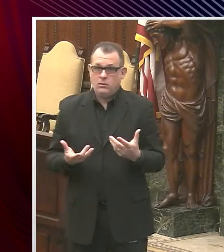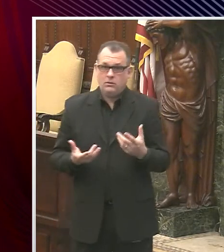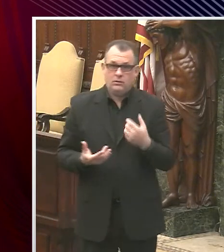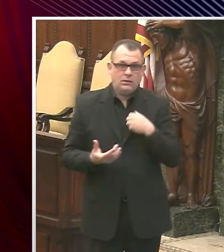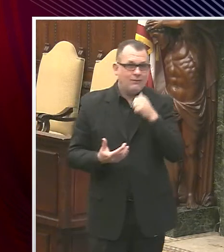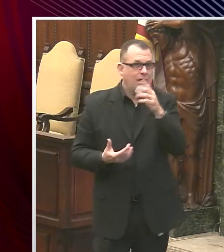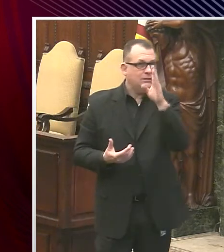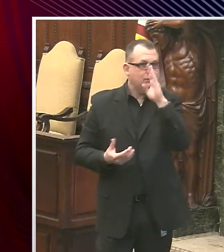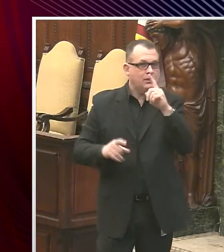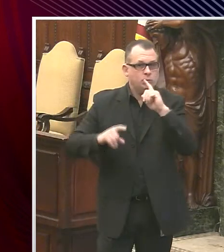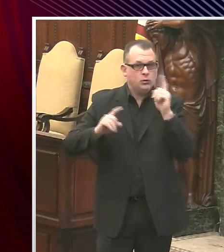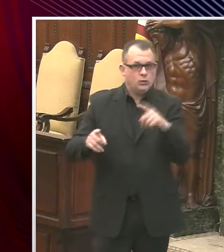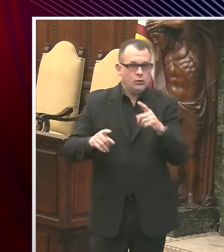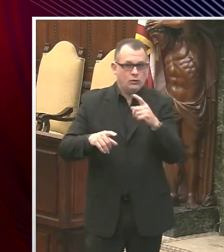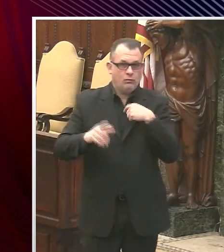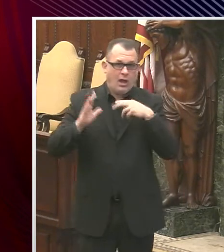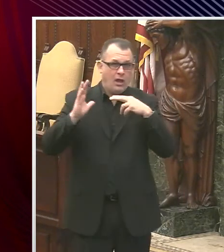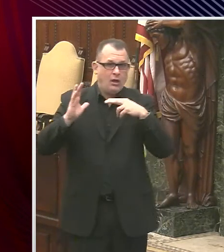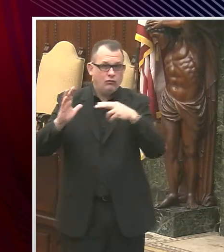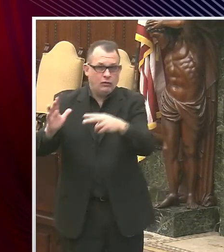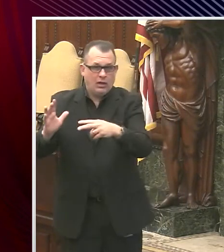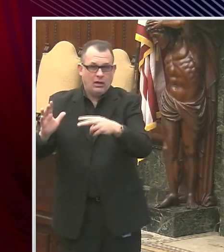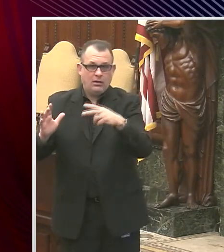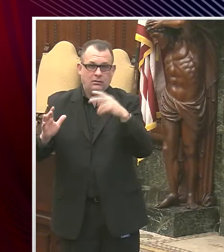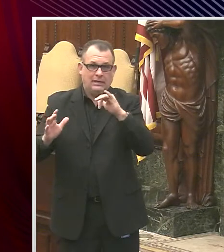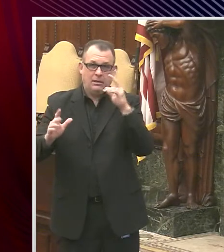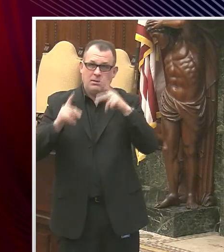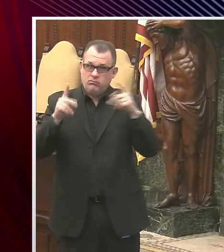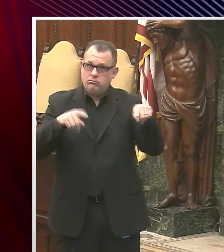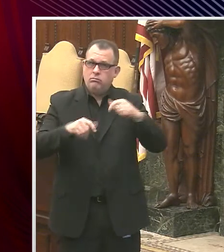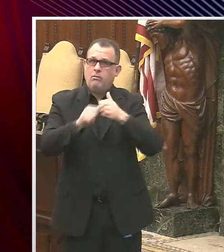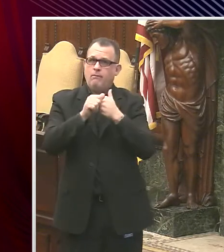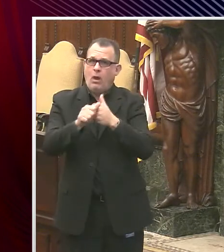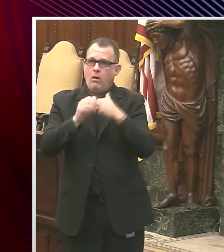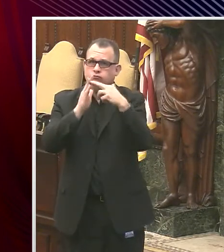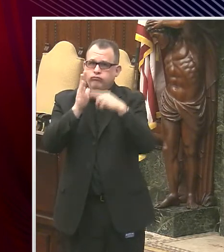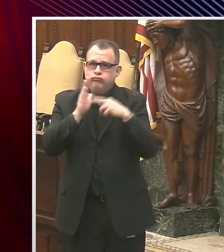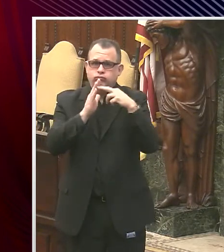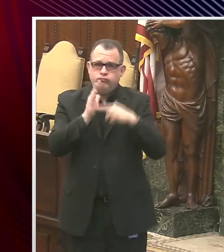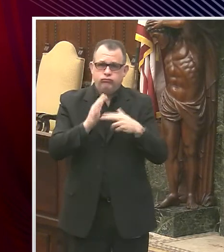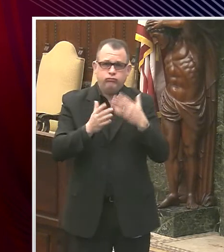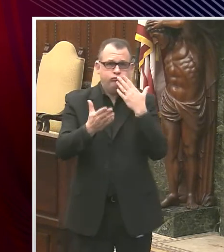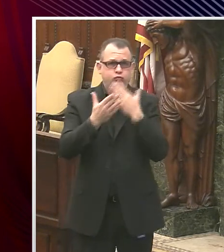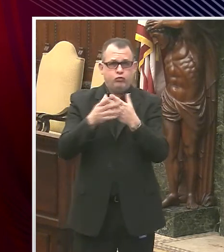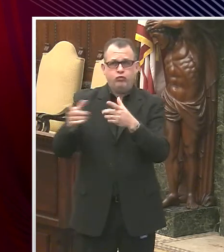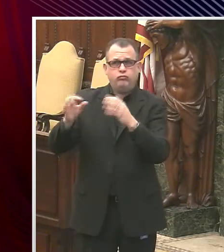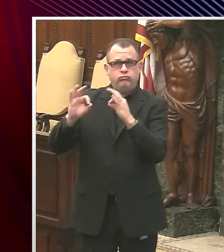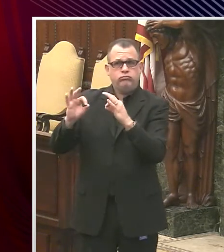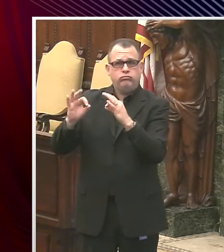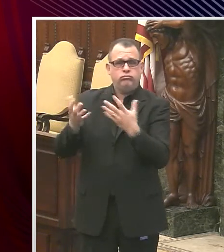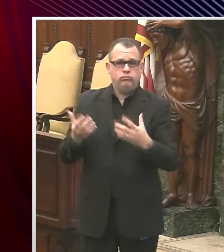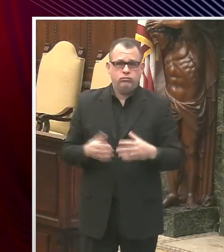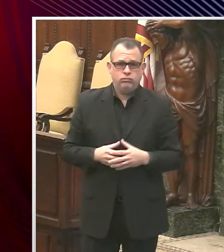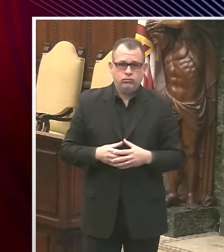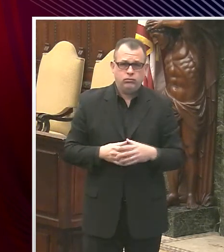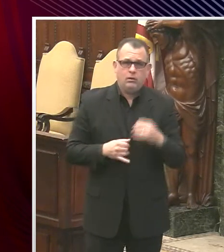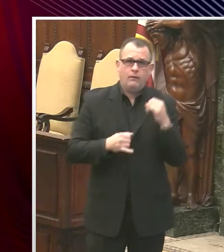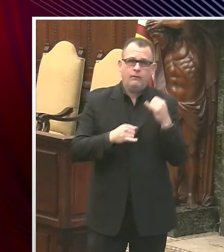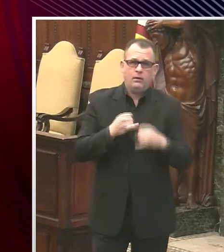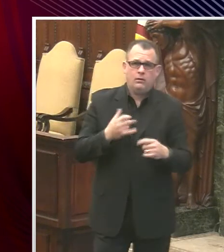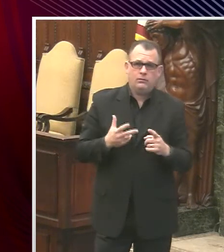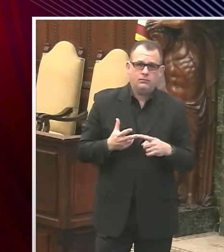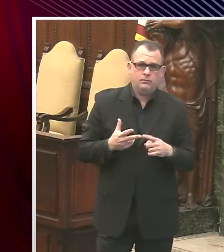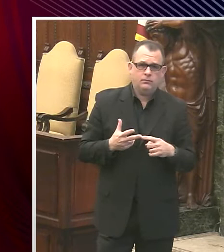but from what I've read about this, it looks like people have been fairly compliant with our standards, and that's a good thing. And final thing for me